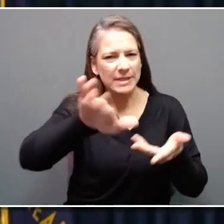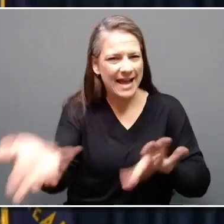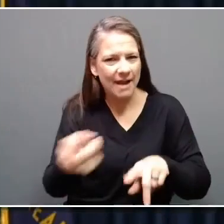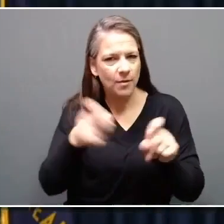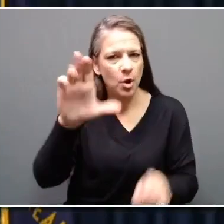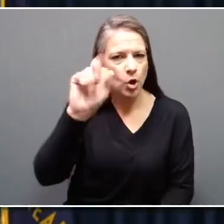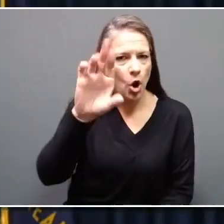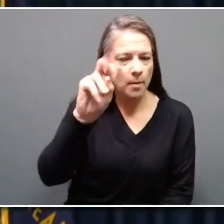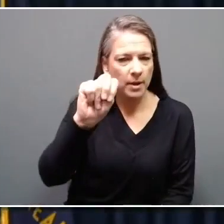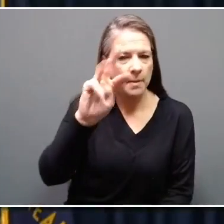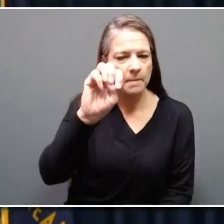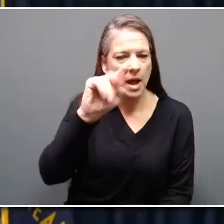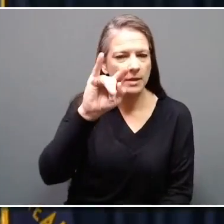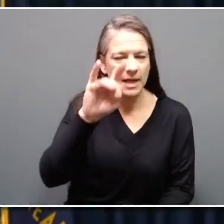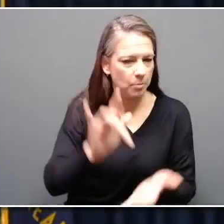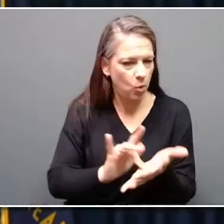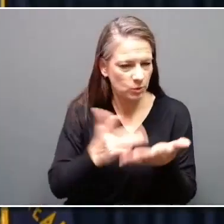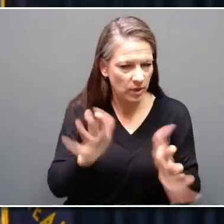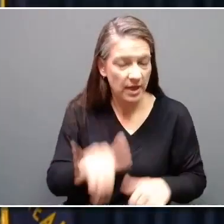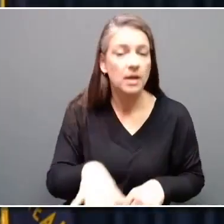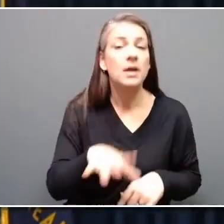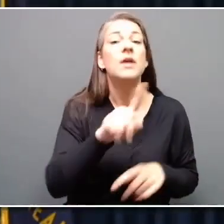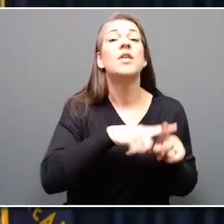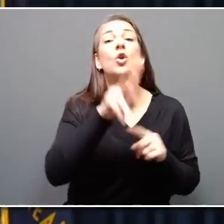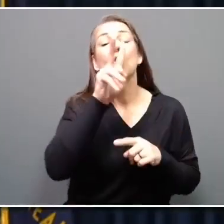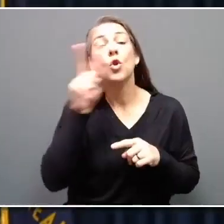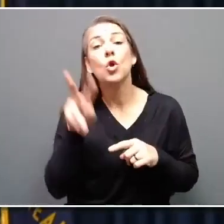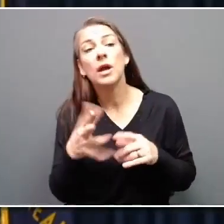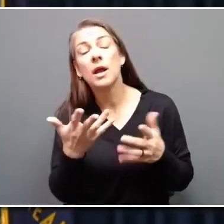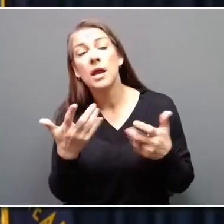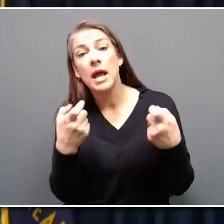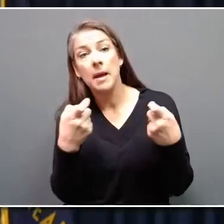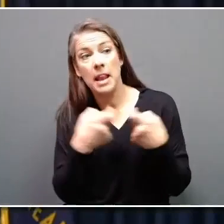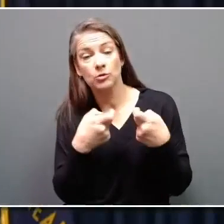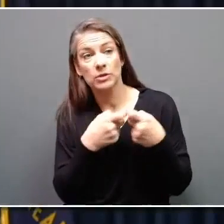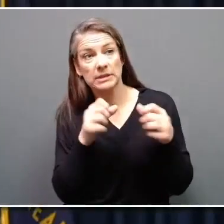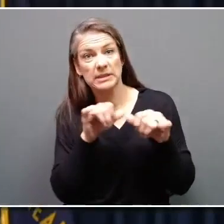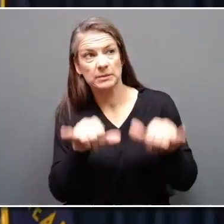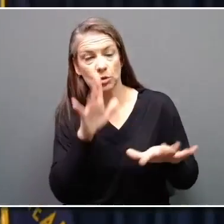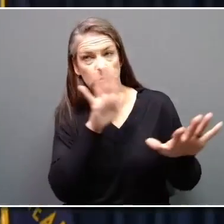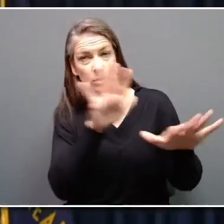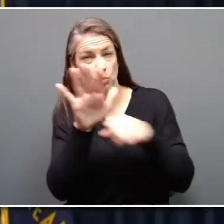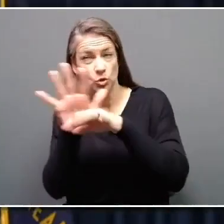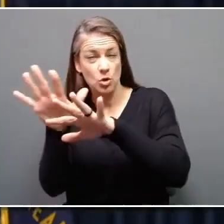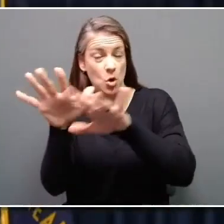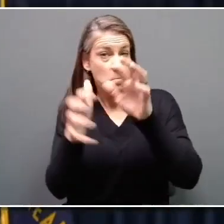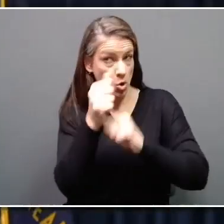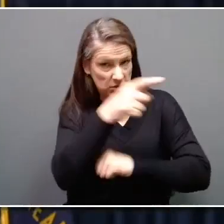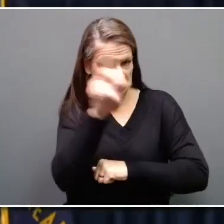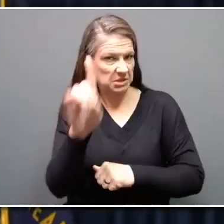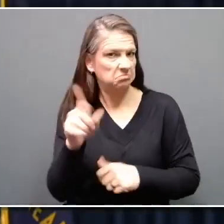then we will be looking at the pressure that it puts on our power systems. For the most part, they all kept up with some